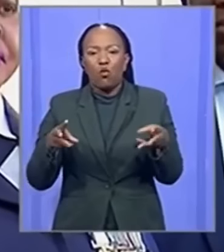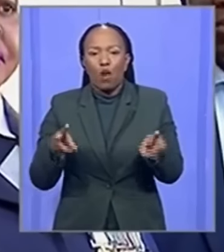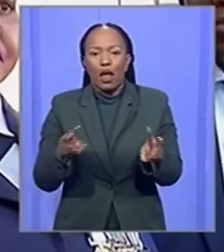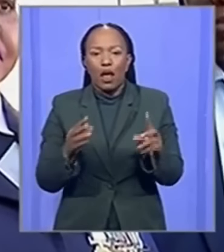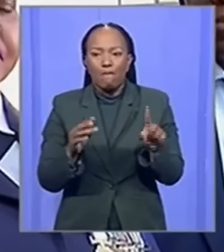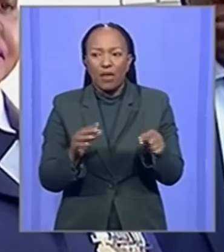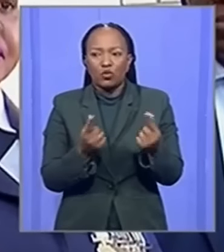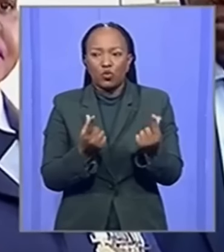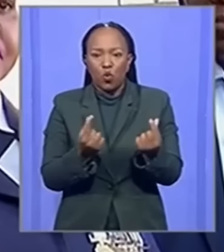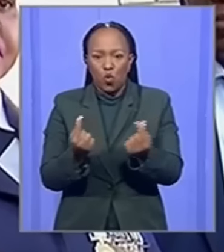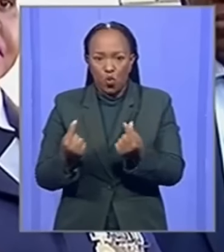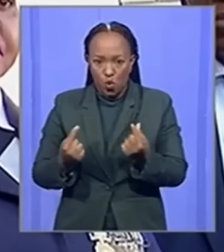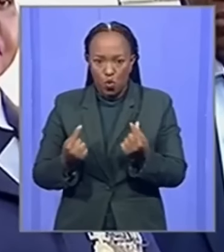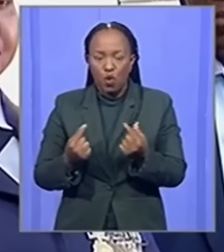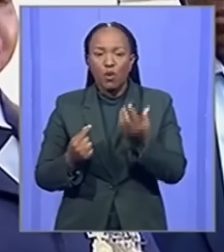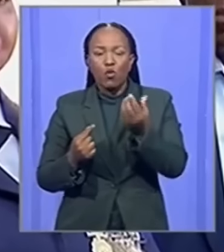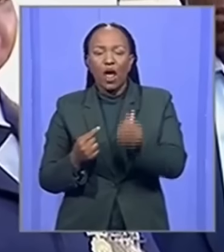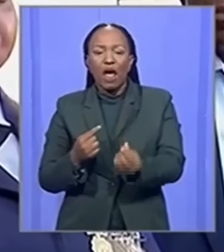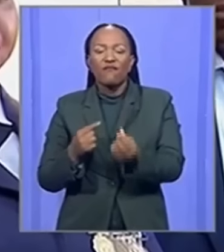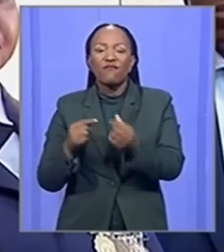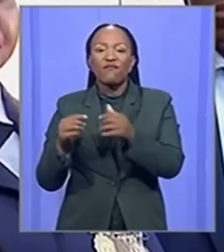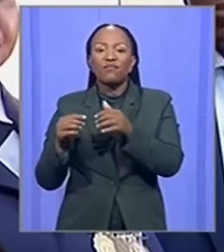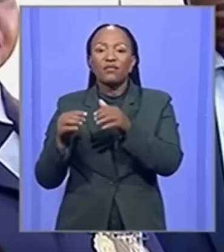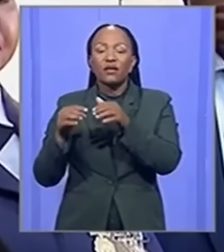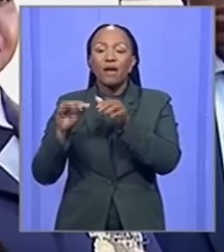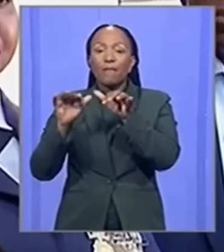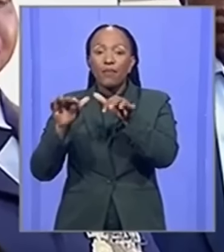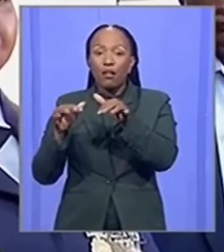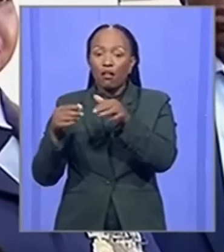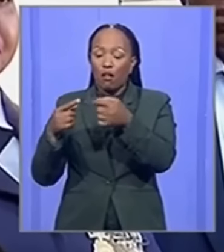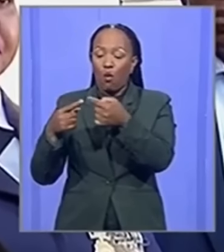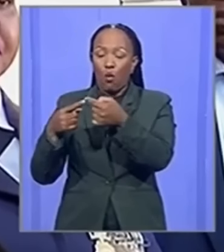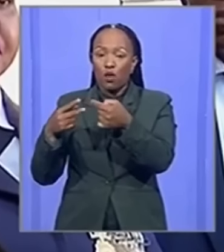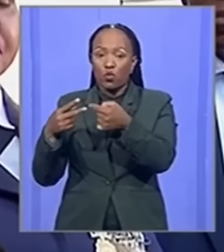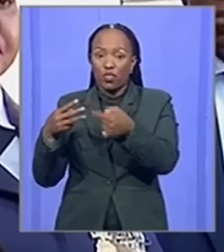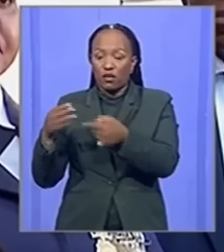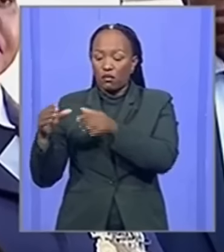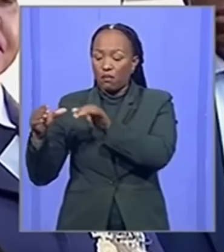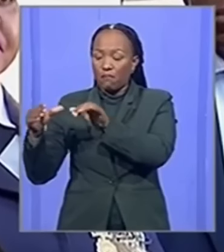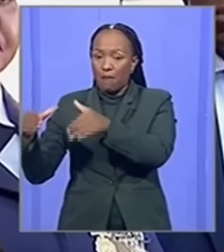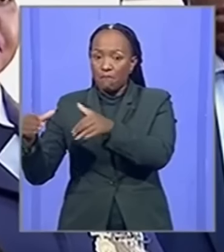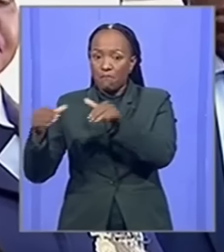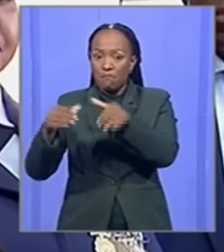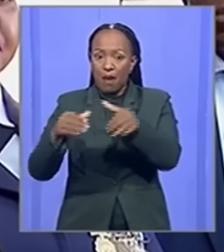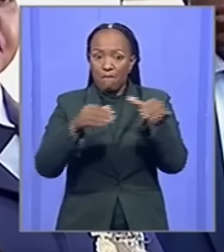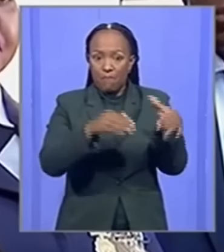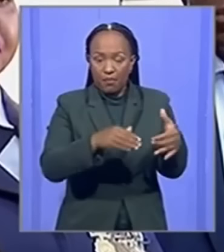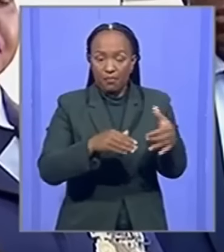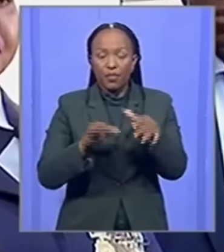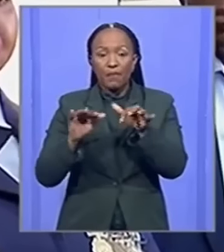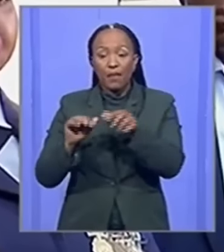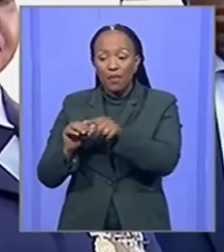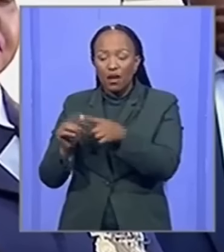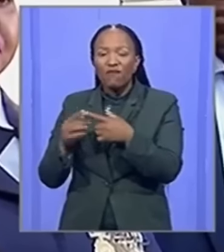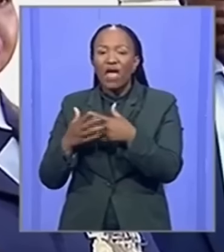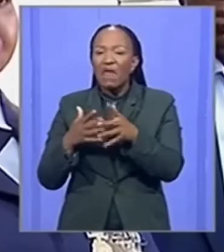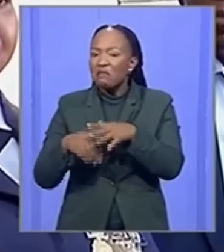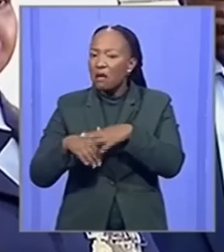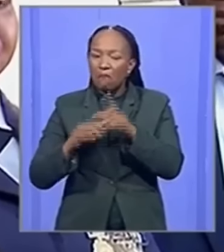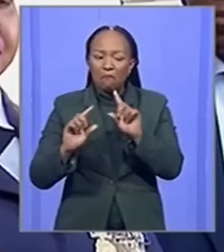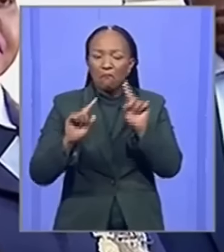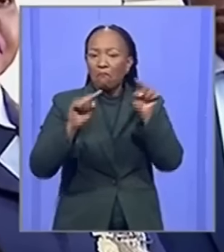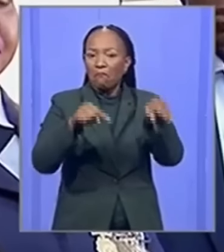emphasis on 3 categories of people, that anything, when those people come and seek for any form of